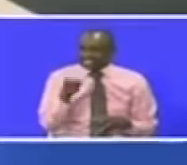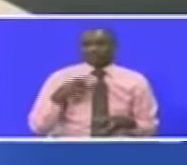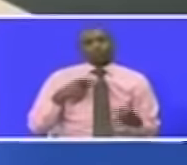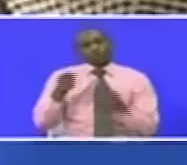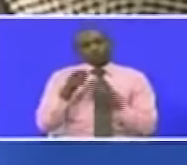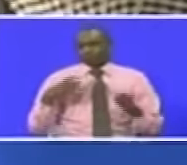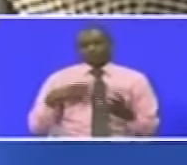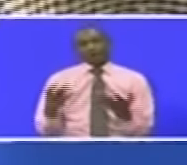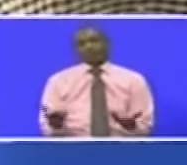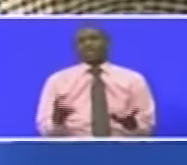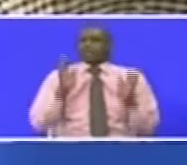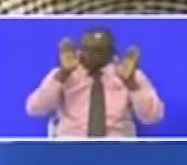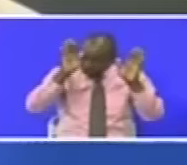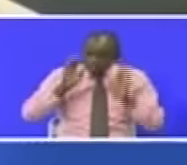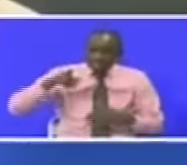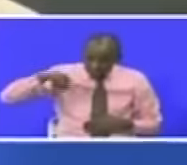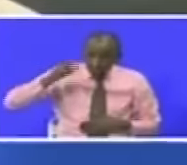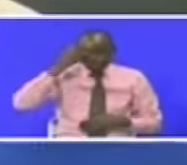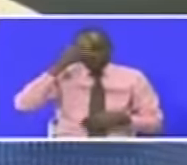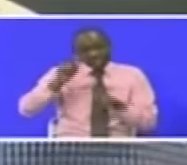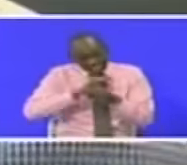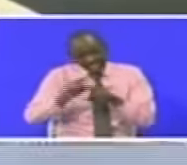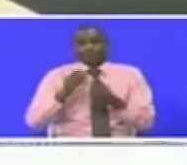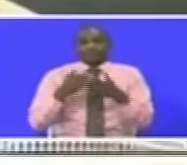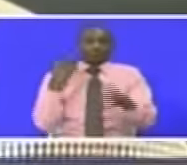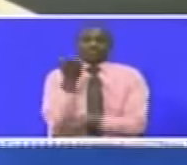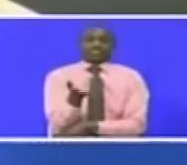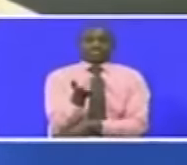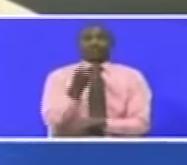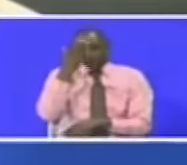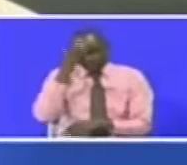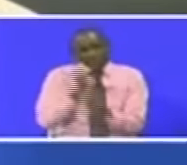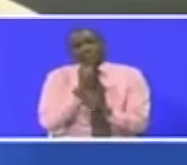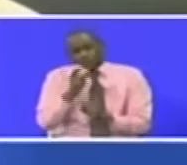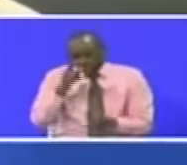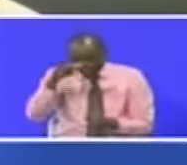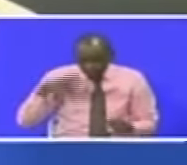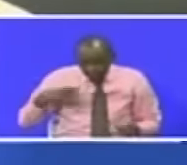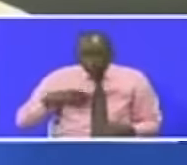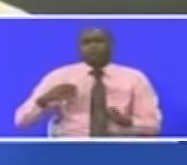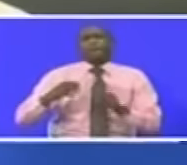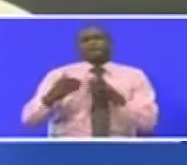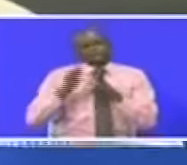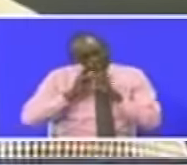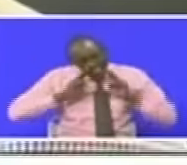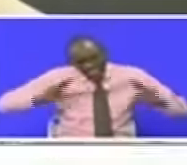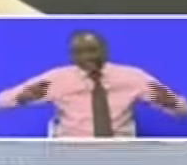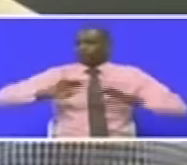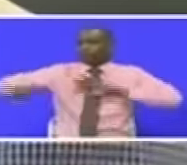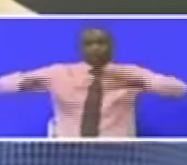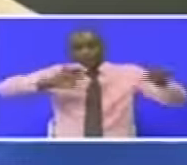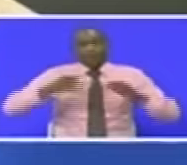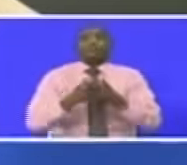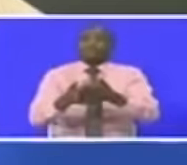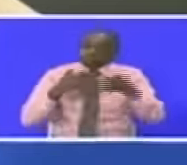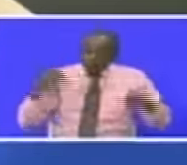control of crowds. It's important they do rehearsals to ensure that the crowd is dispersed peacefully before even they reach